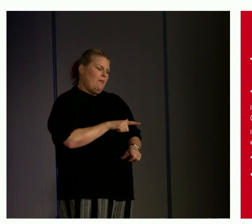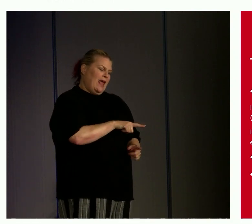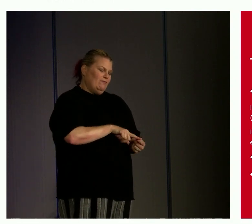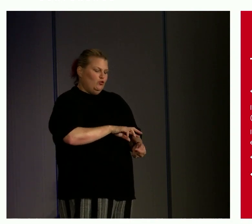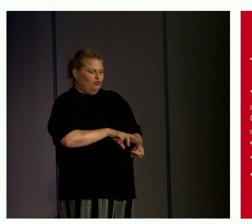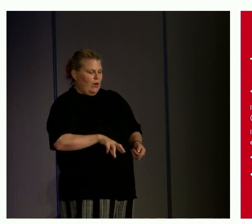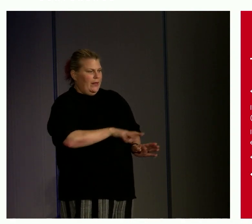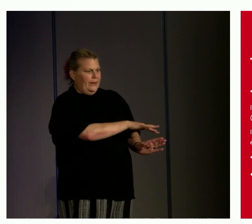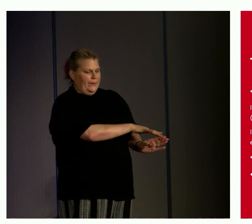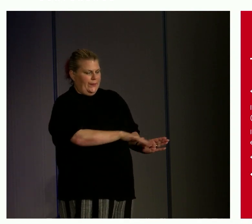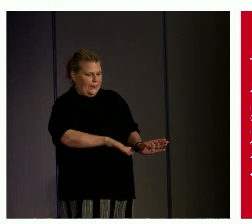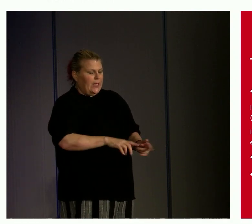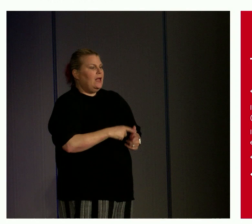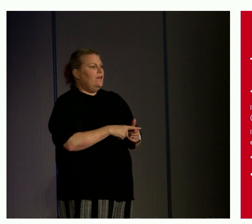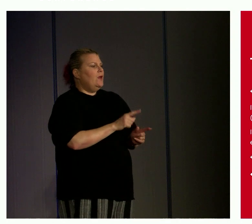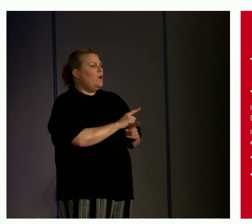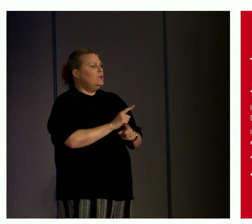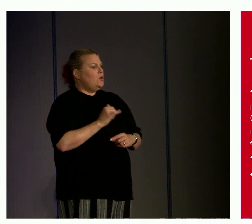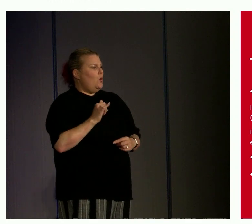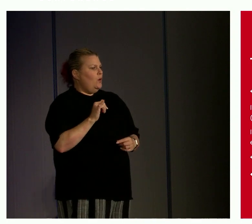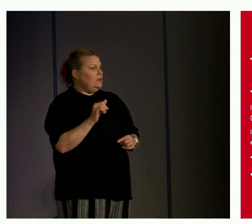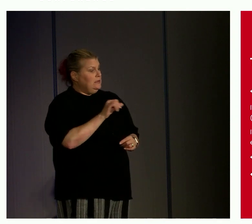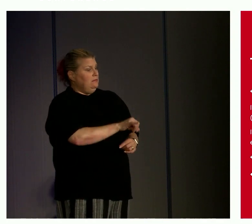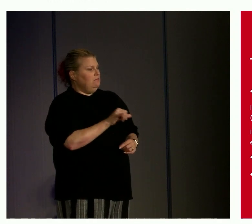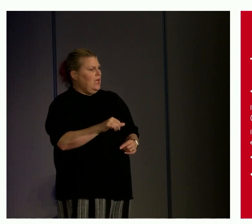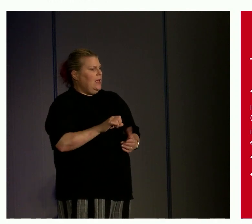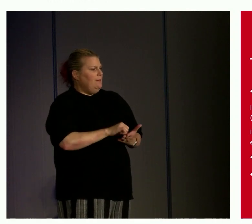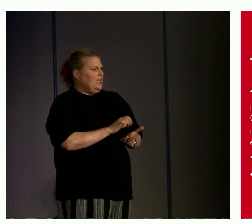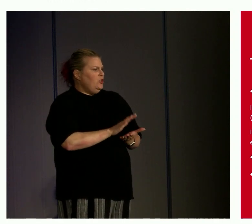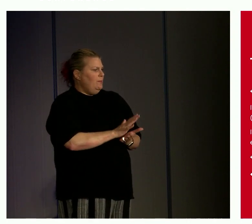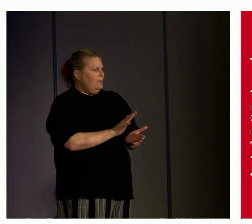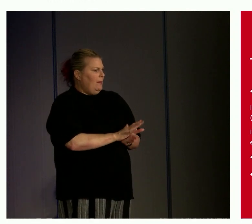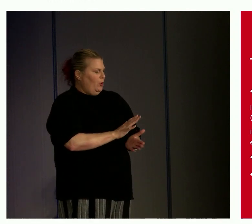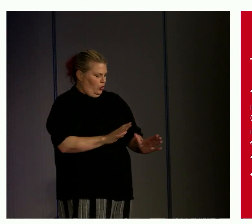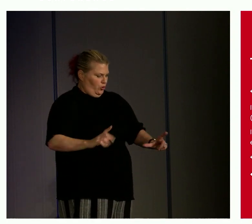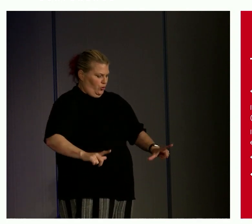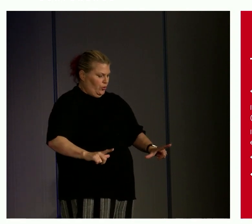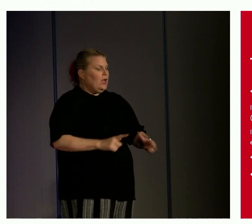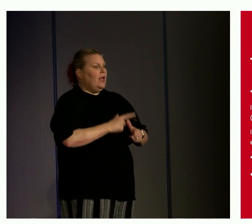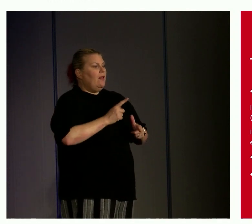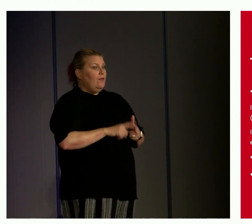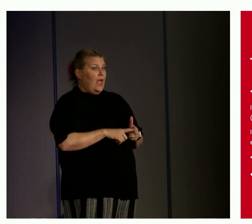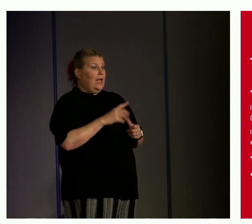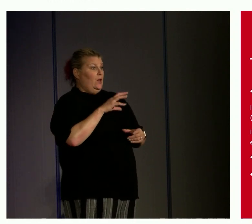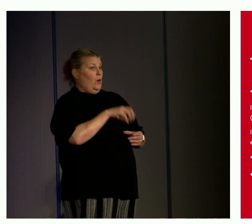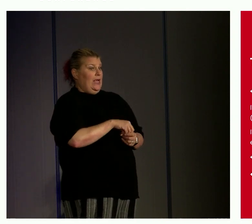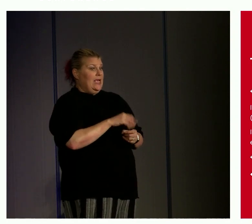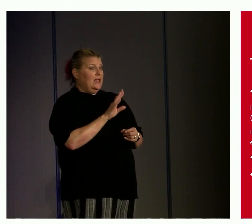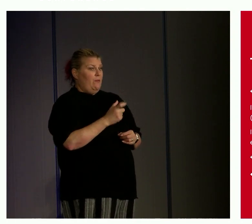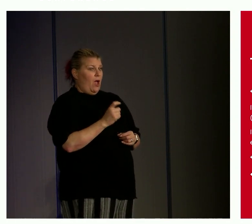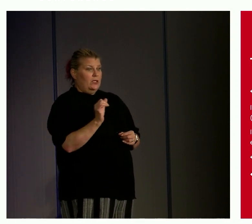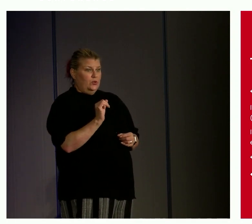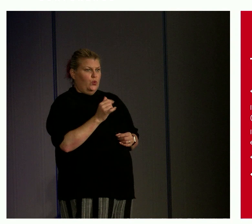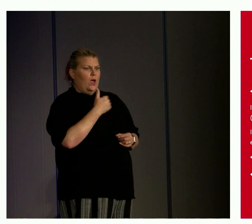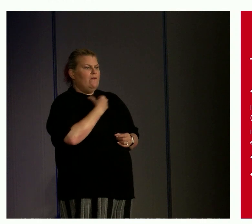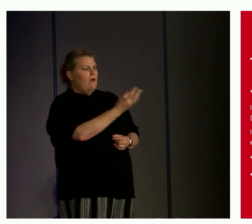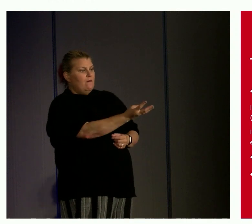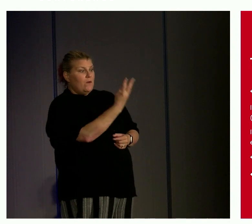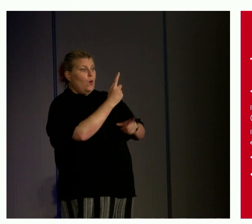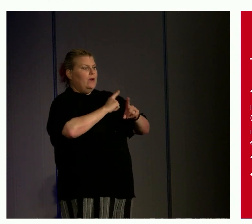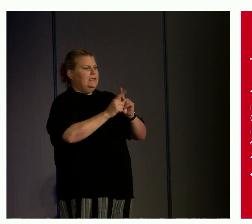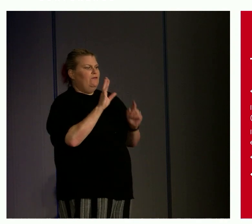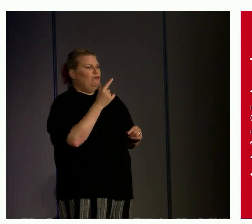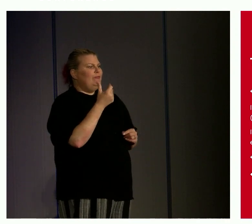and so on, so like a page of paper. And also you will have in the box 4 different